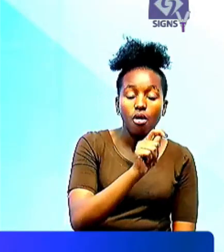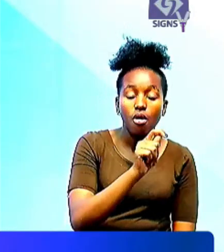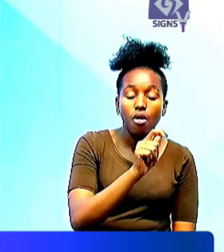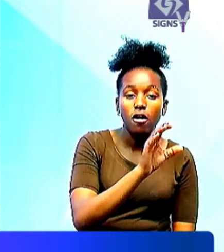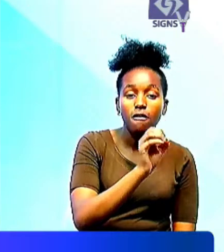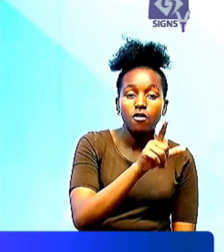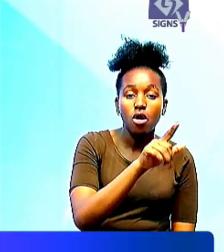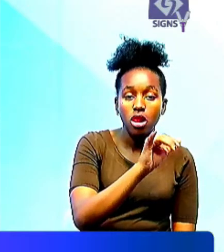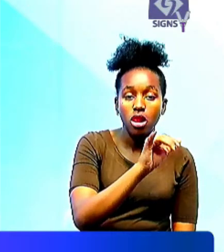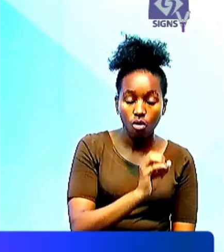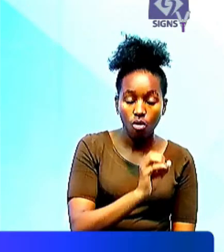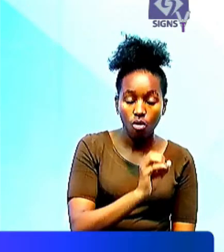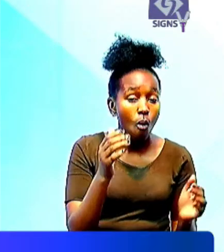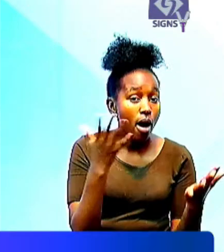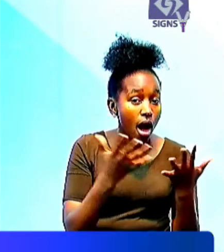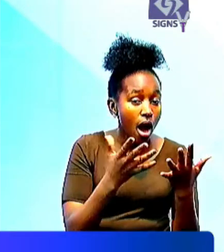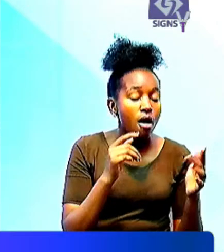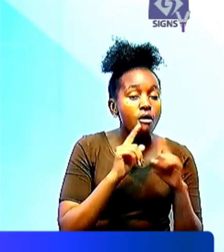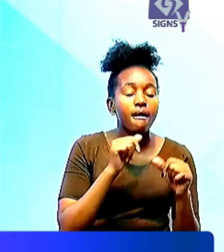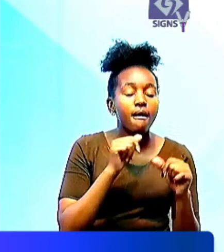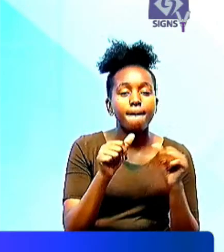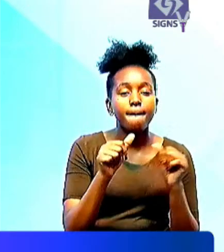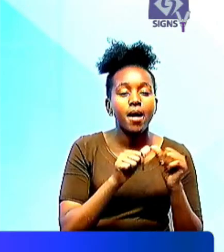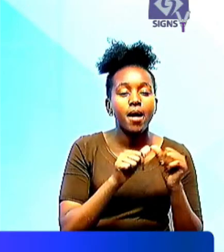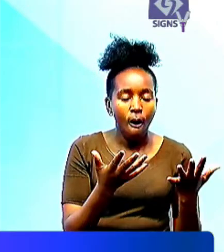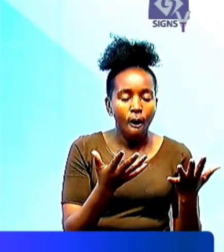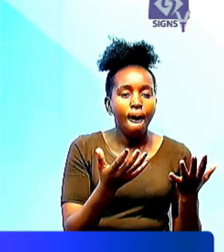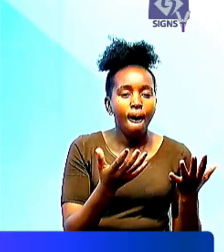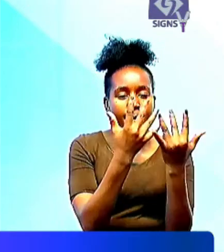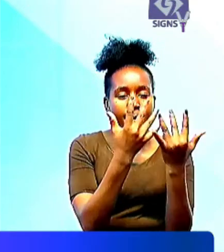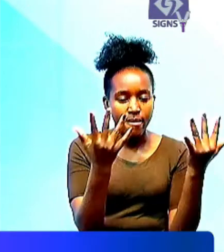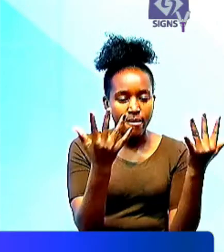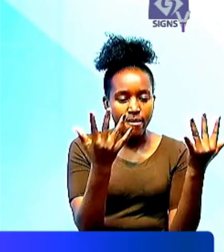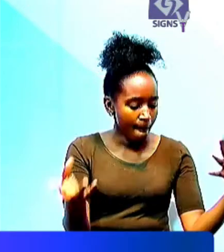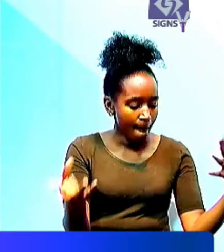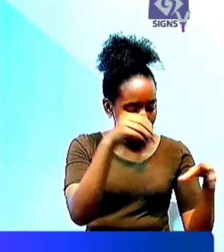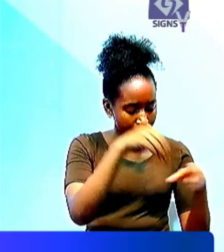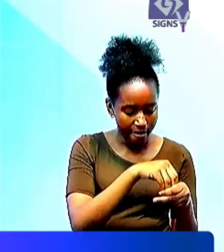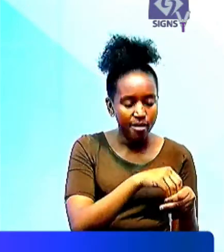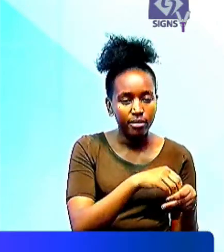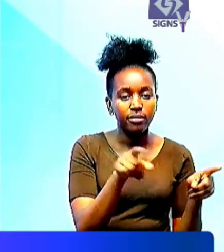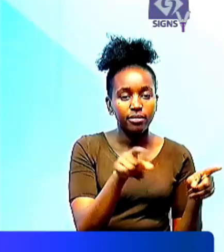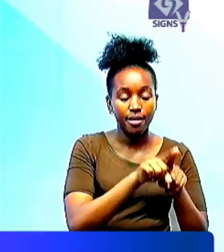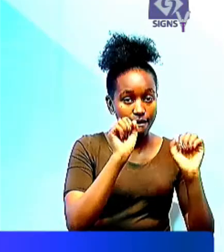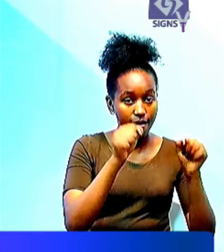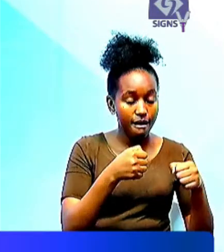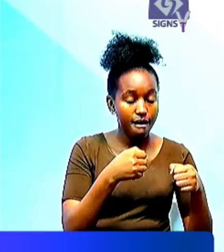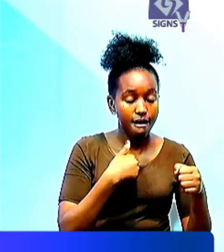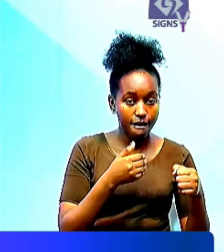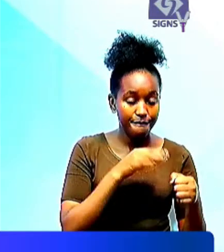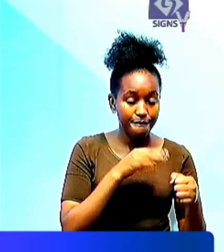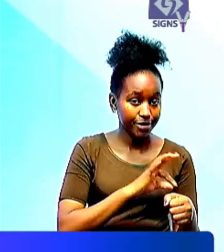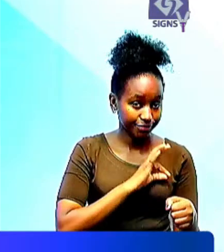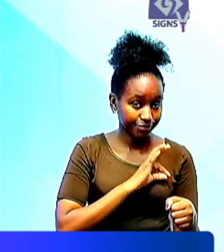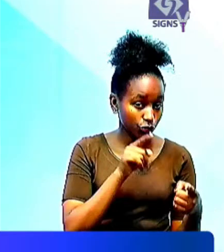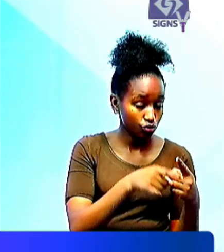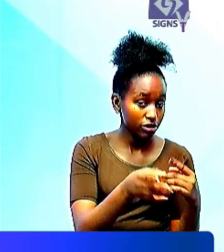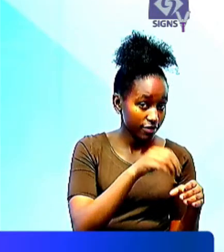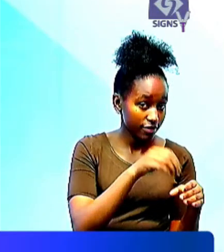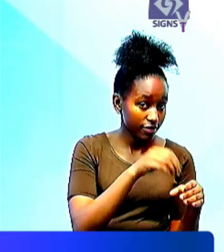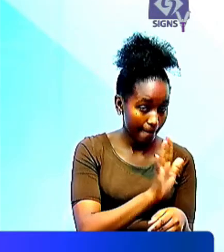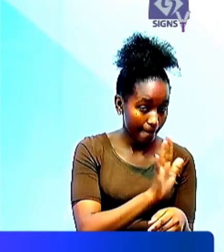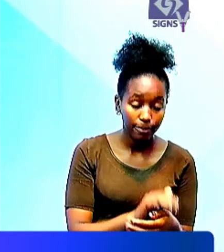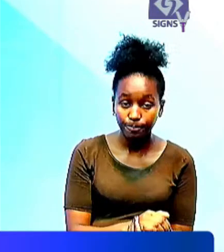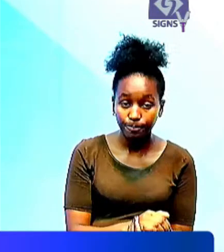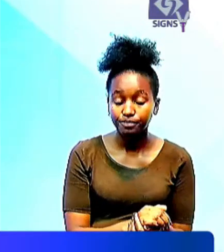portfolios is just a bundle of assets that I put together to earn a return for my clients. So I know there's a